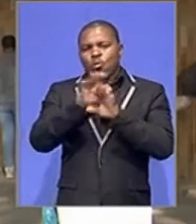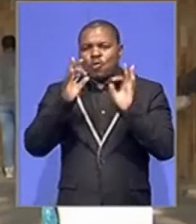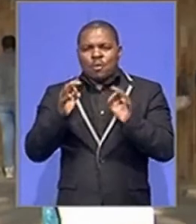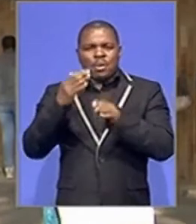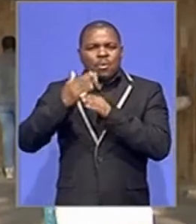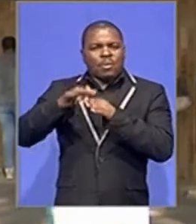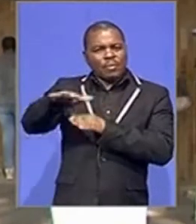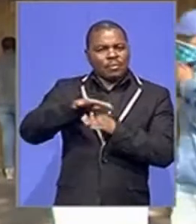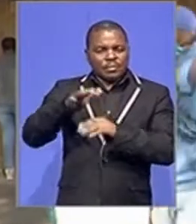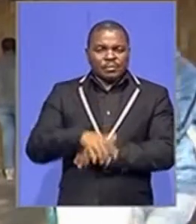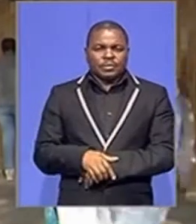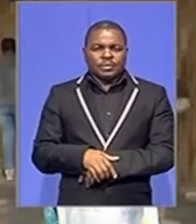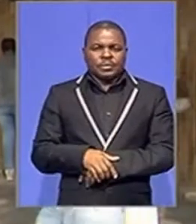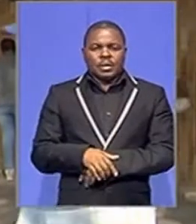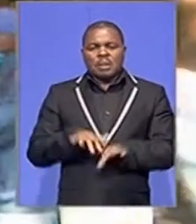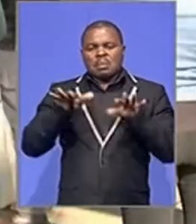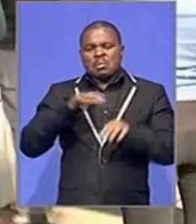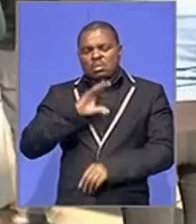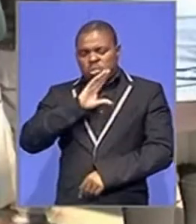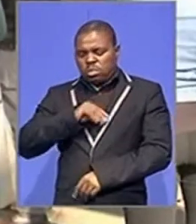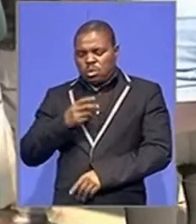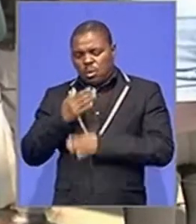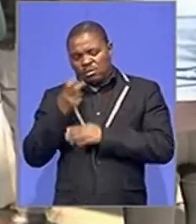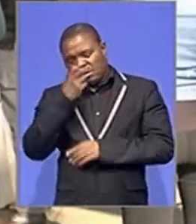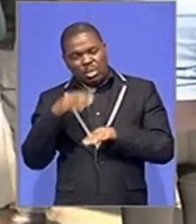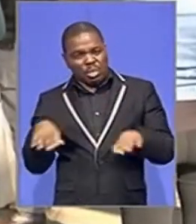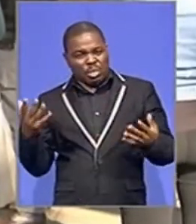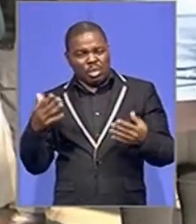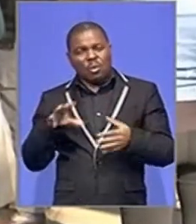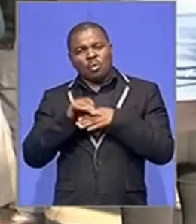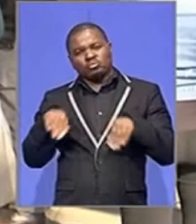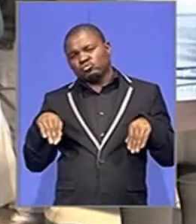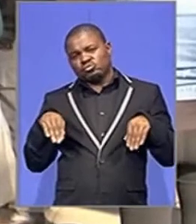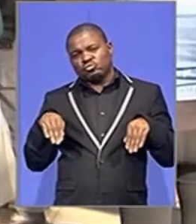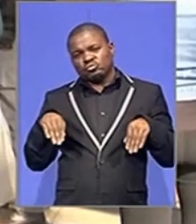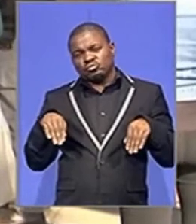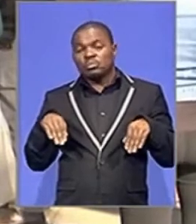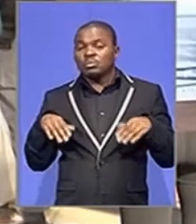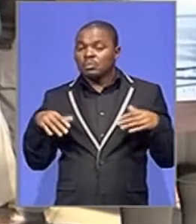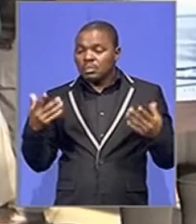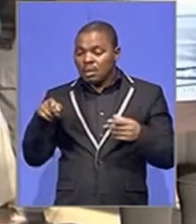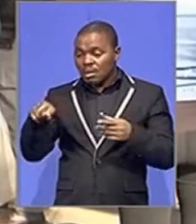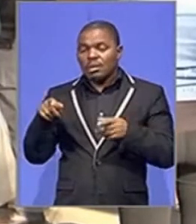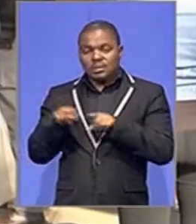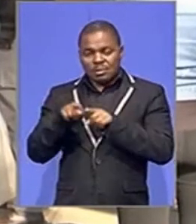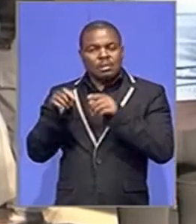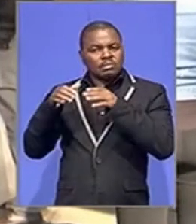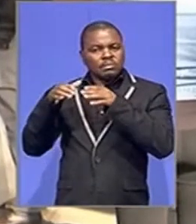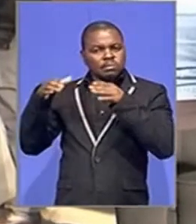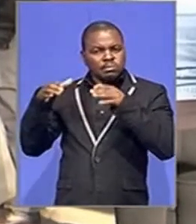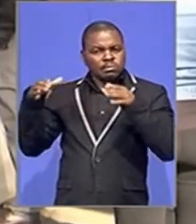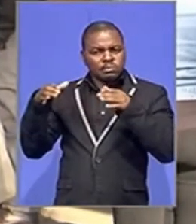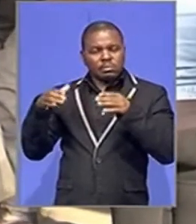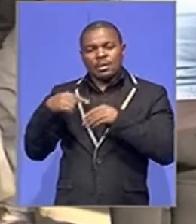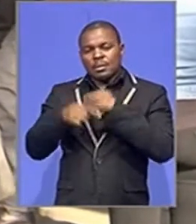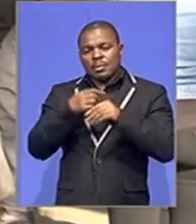informal sector. Palo ya batho ba nyahameng ho batla mosebetsi bao ba neng ba dutse fela ba sa sebetse yona e eketsehile